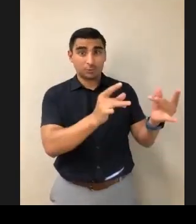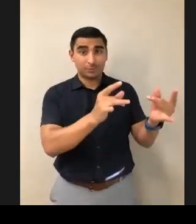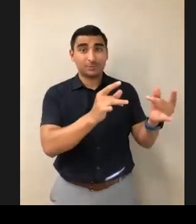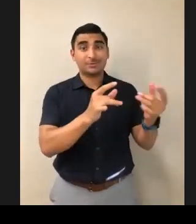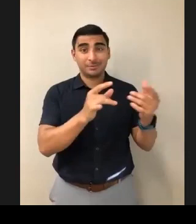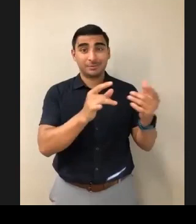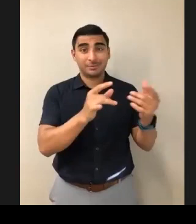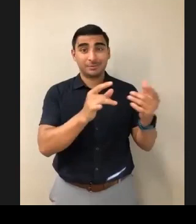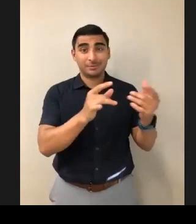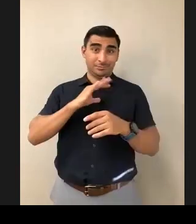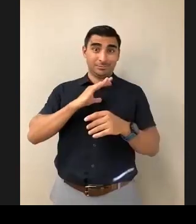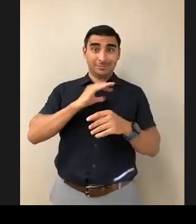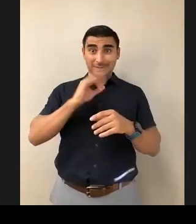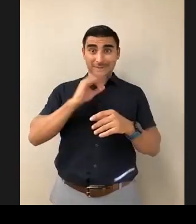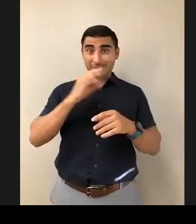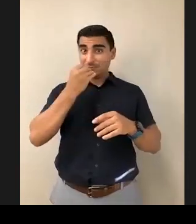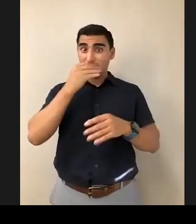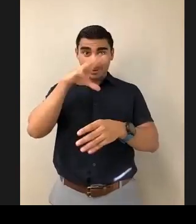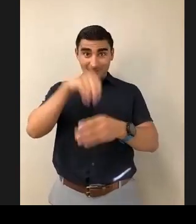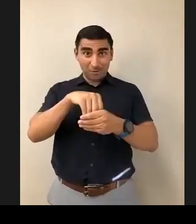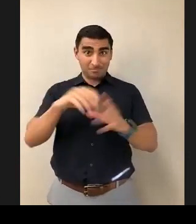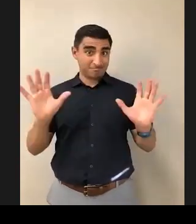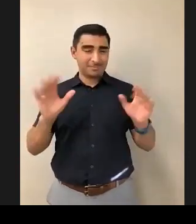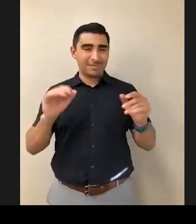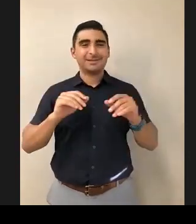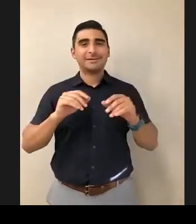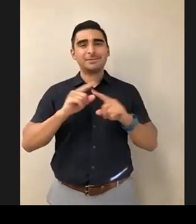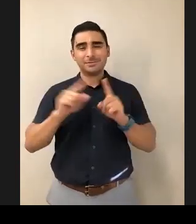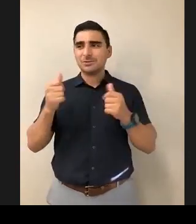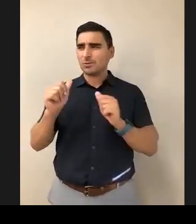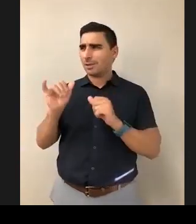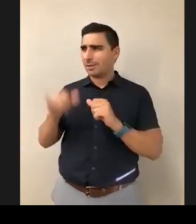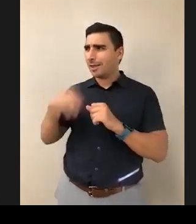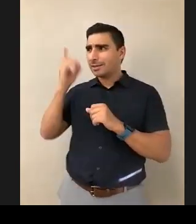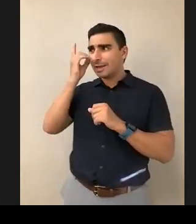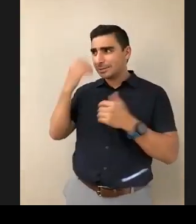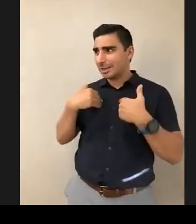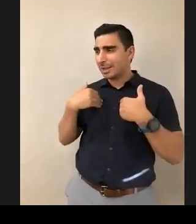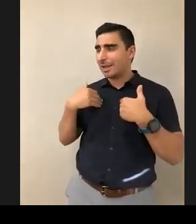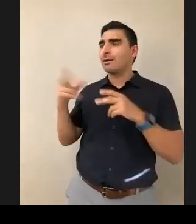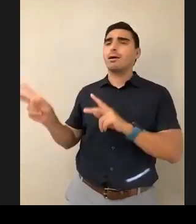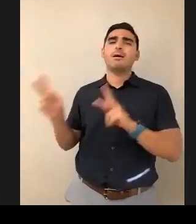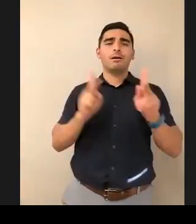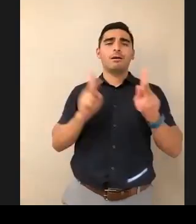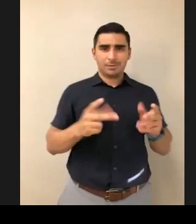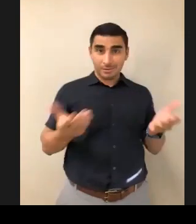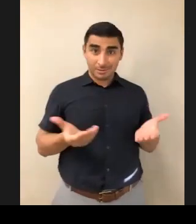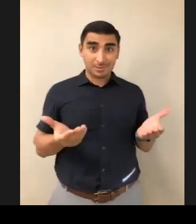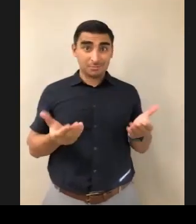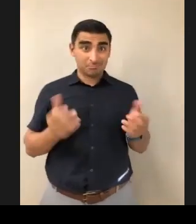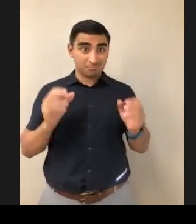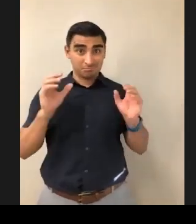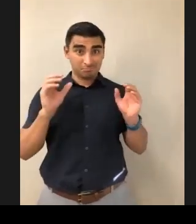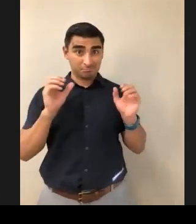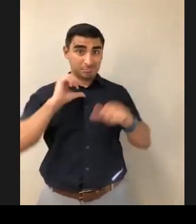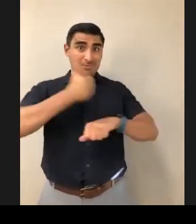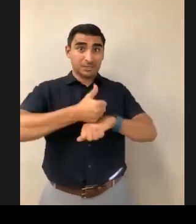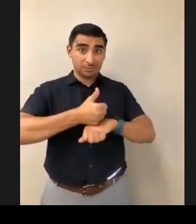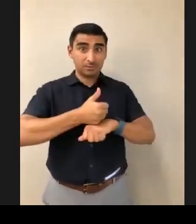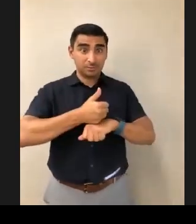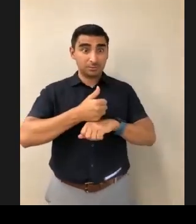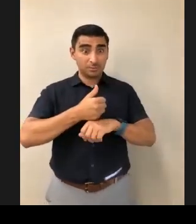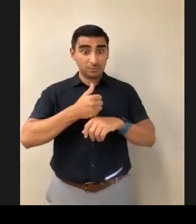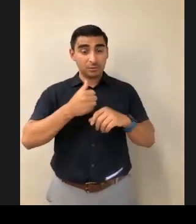And so even, you know, maybe replicating something like that here in Boulder, where, because I think it's important for officers to actually